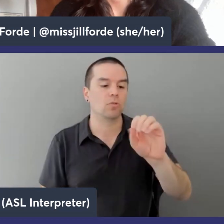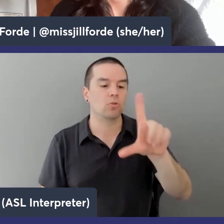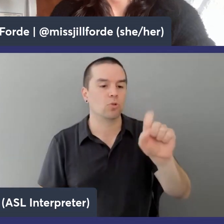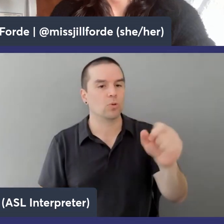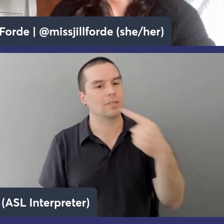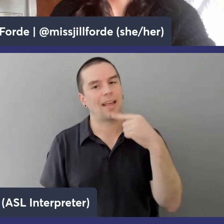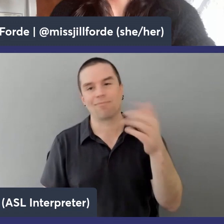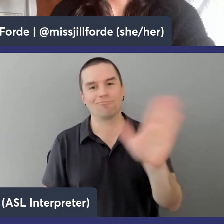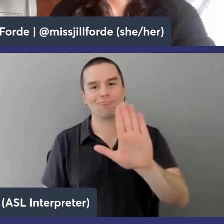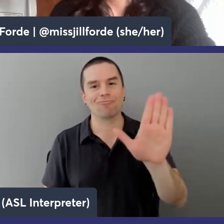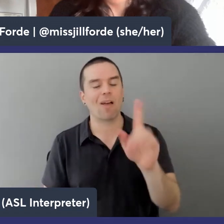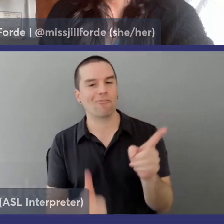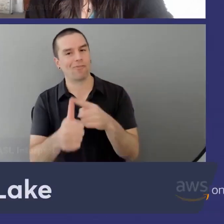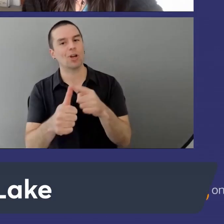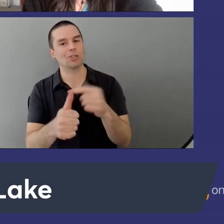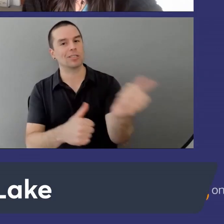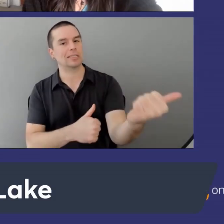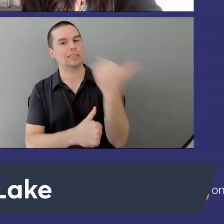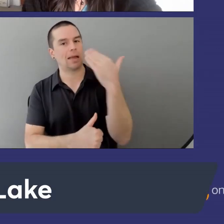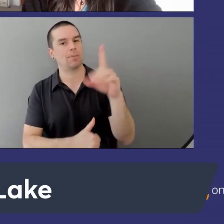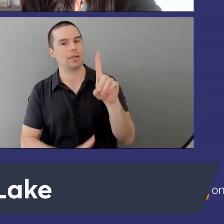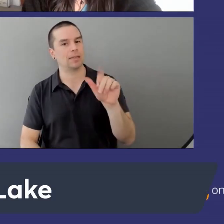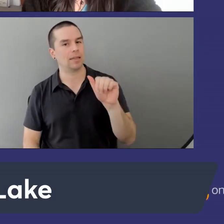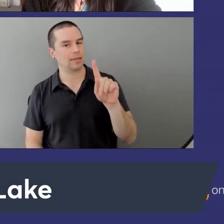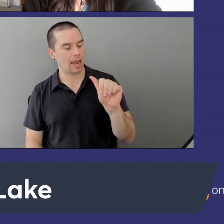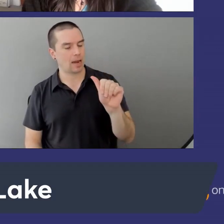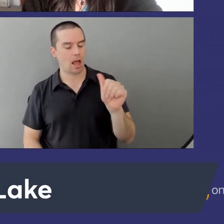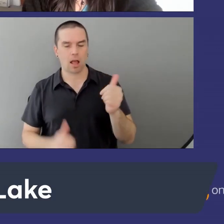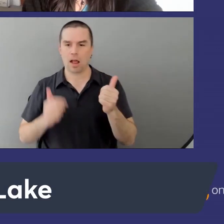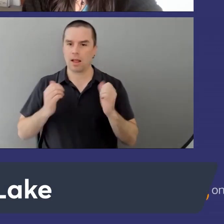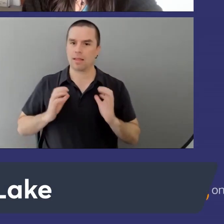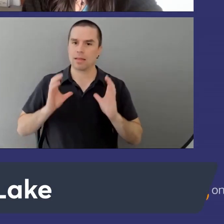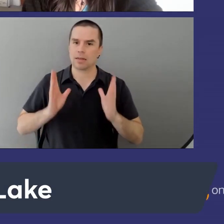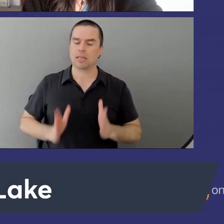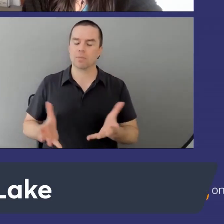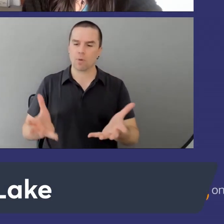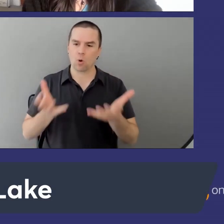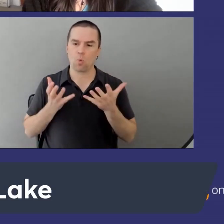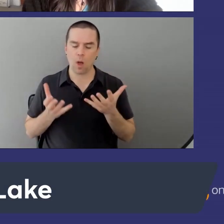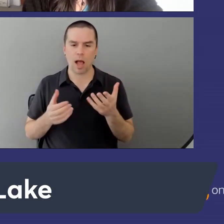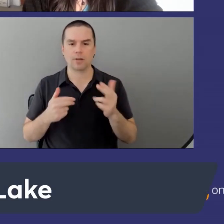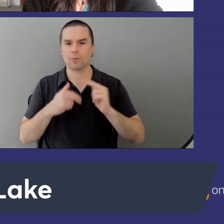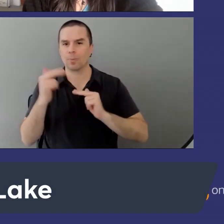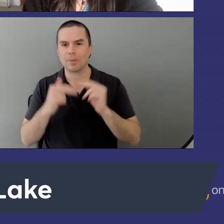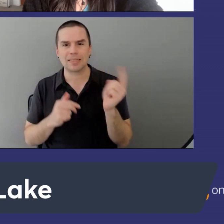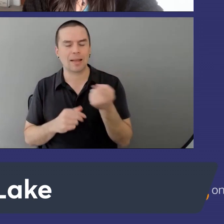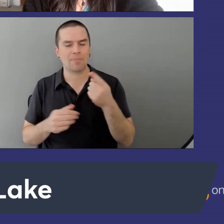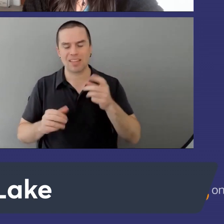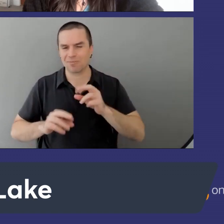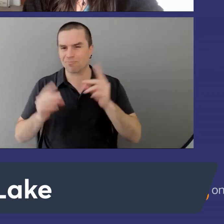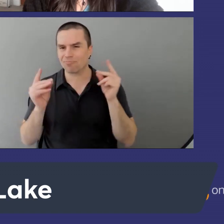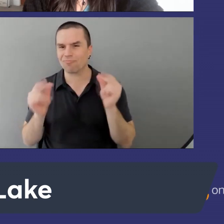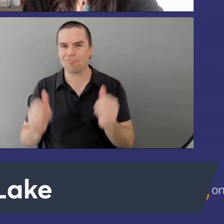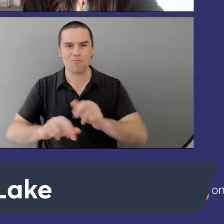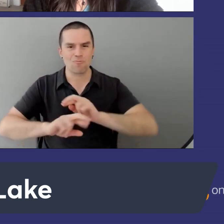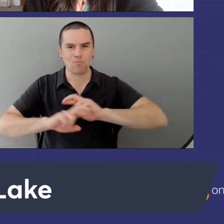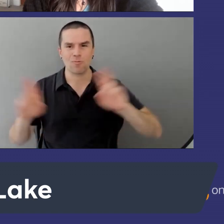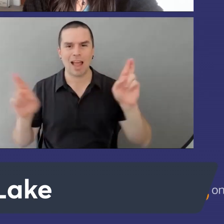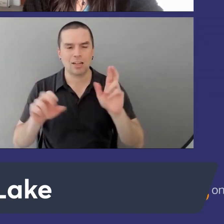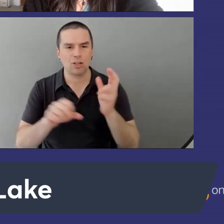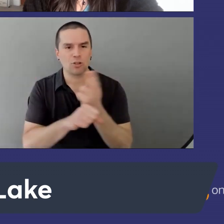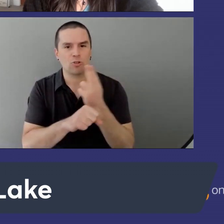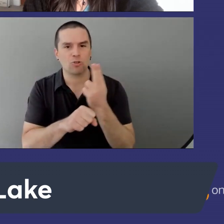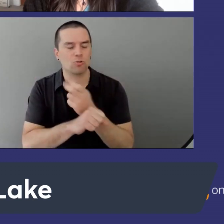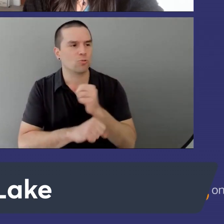us, and now the customers want to build, let's say, a turnkey innovation solution for themselves, or they want to apply